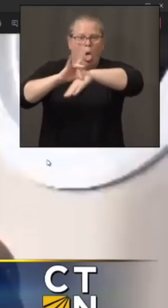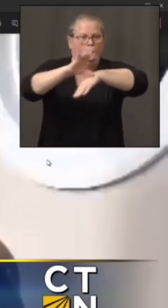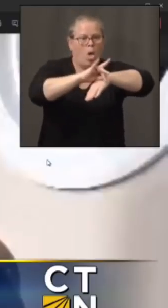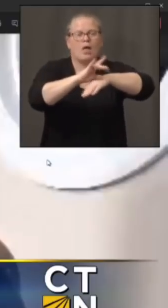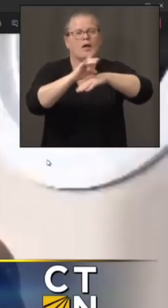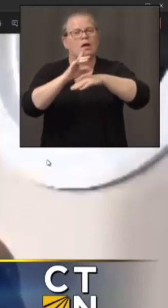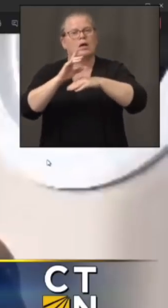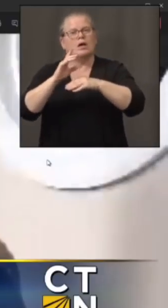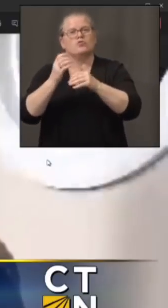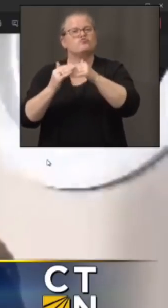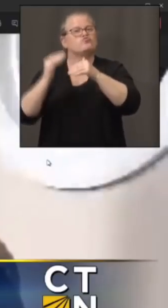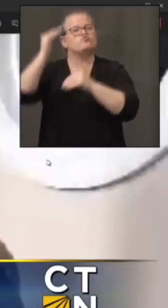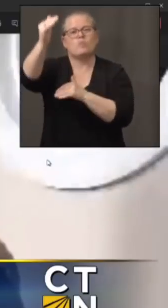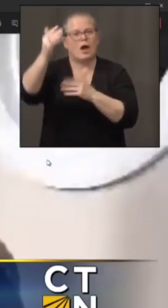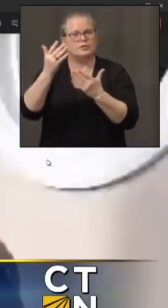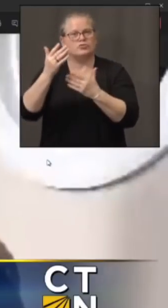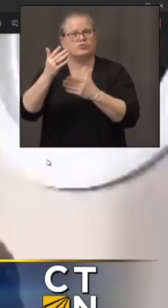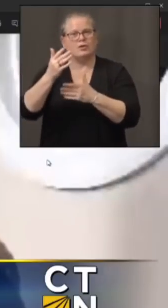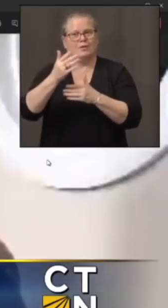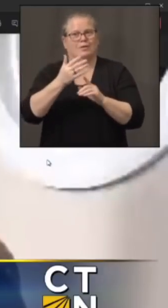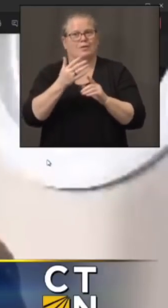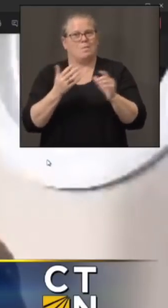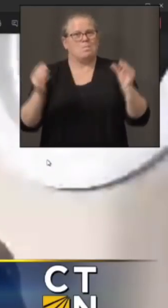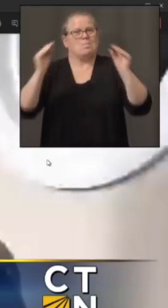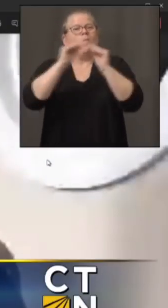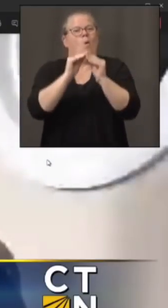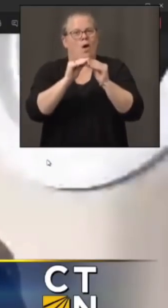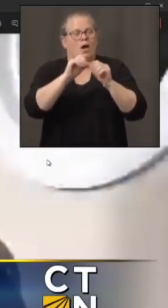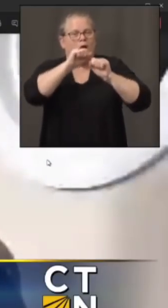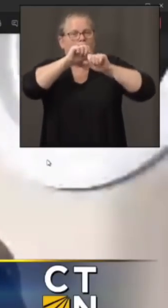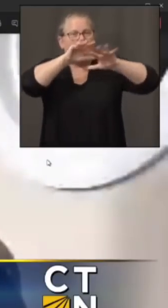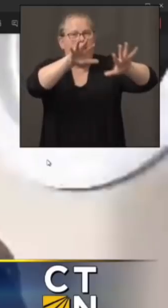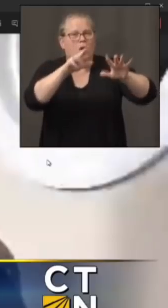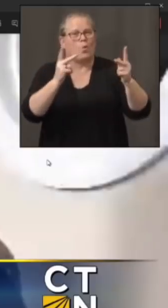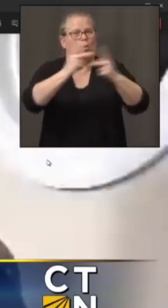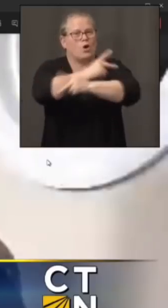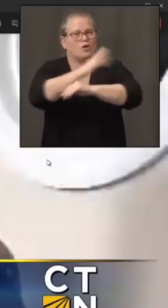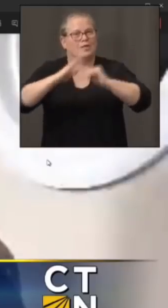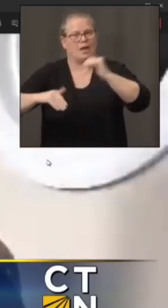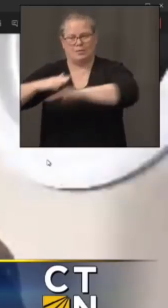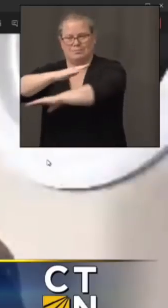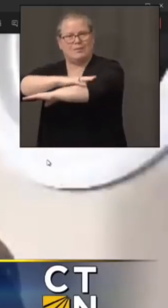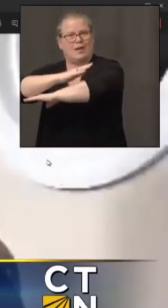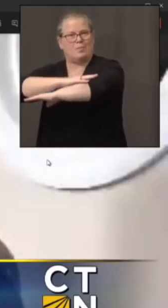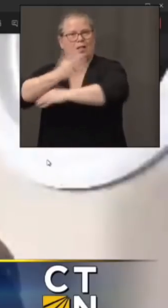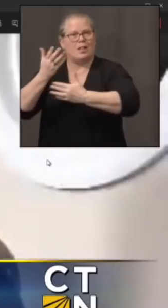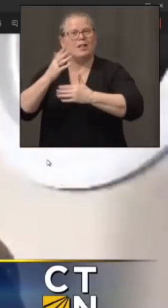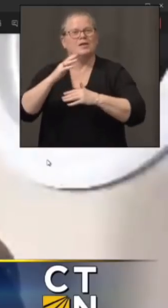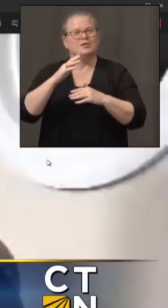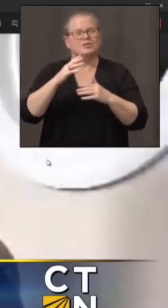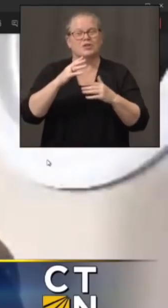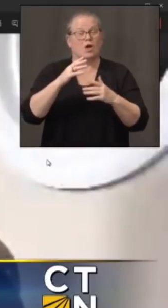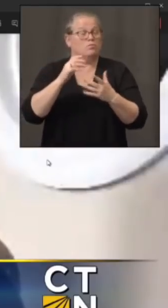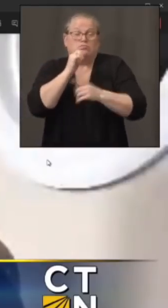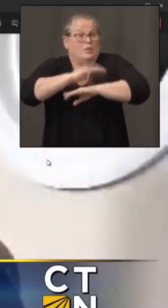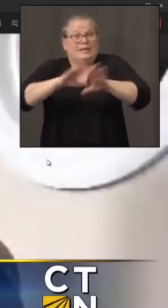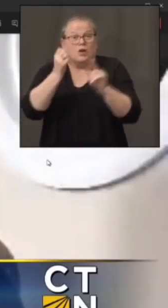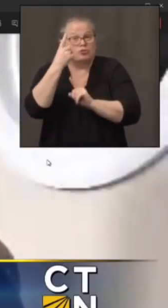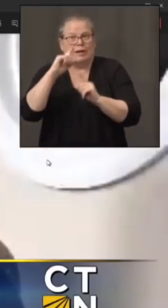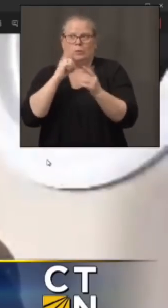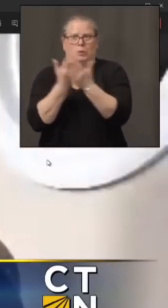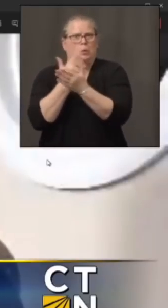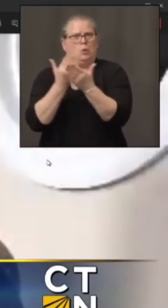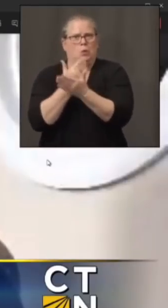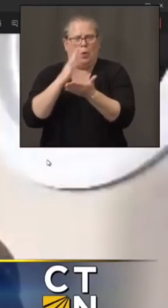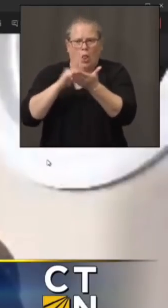droplets. We didn't really fully understand the risk that this virus can be aerosolized in certain optimized conditions, like a confined space where